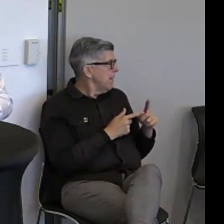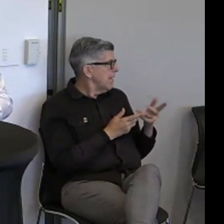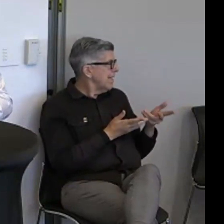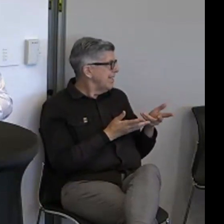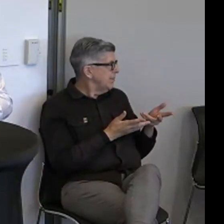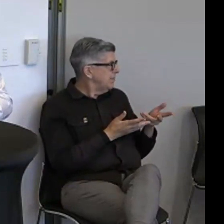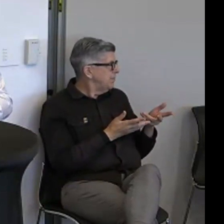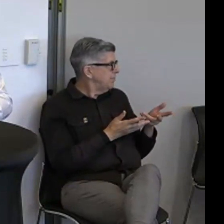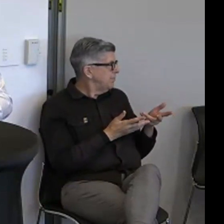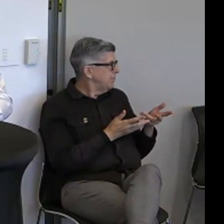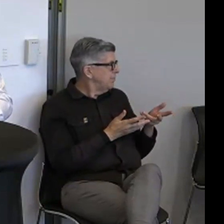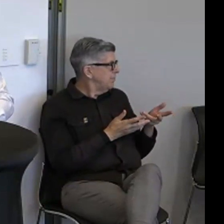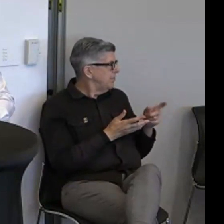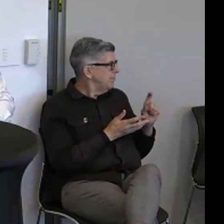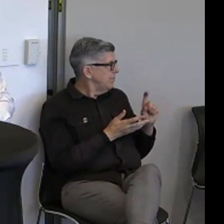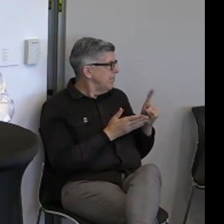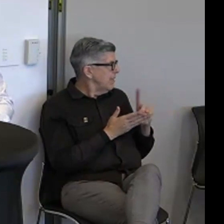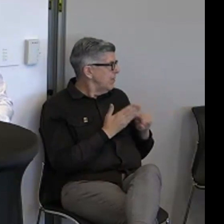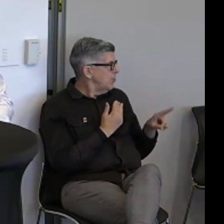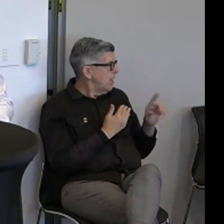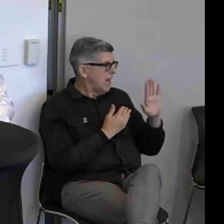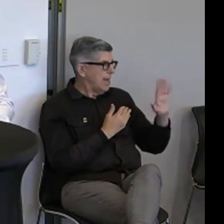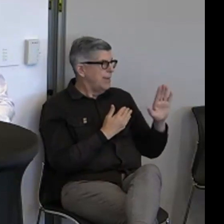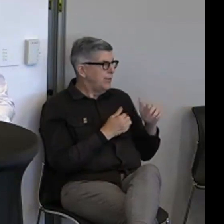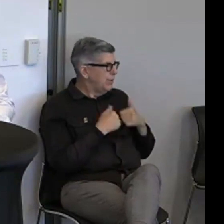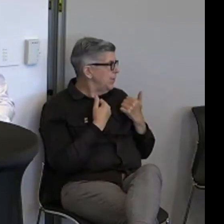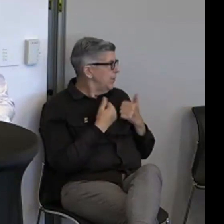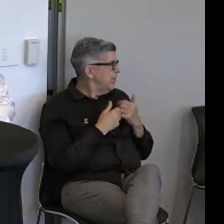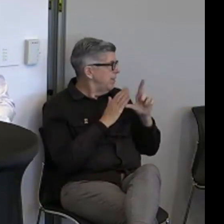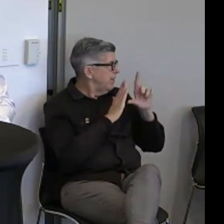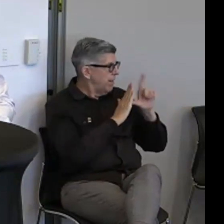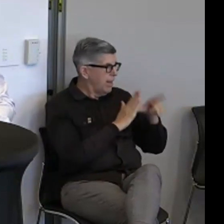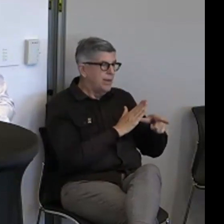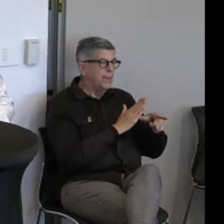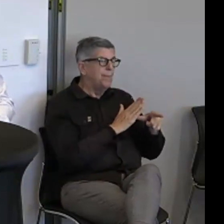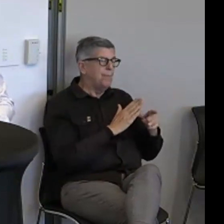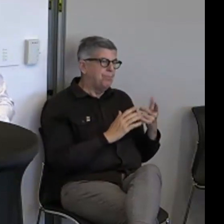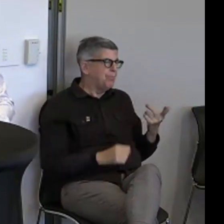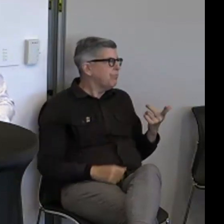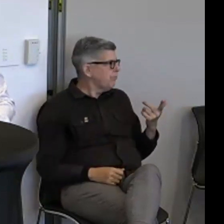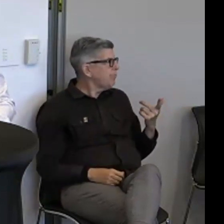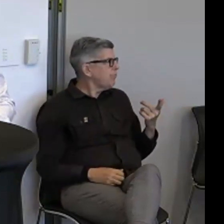We should check out your address later and figure out where is the issue, and we'll let you know.